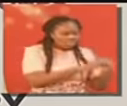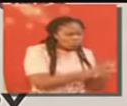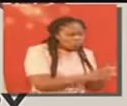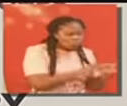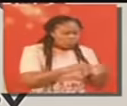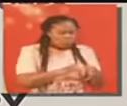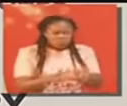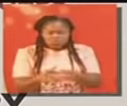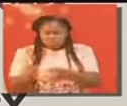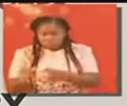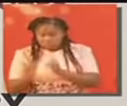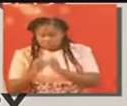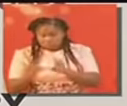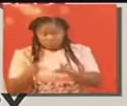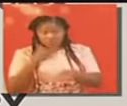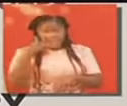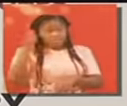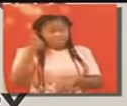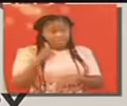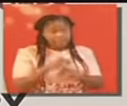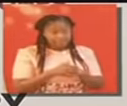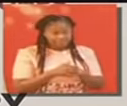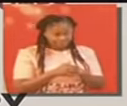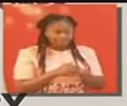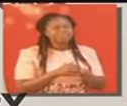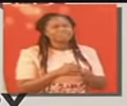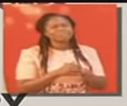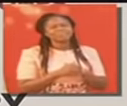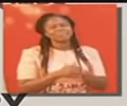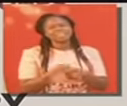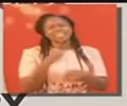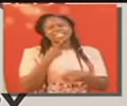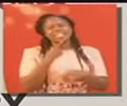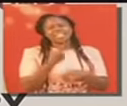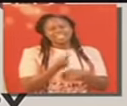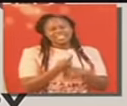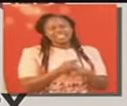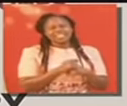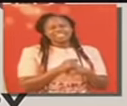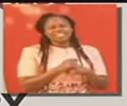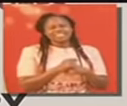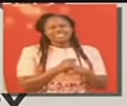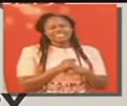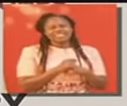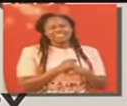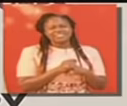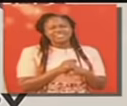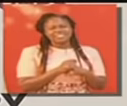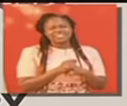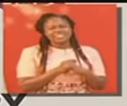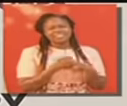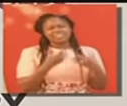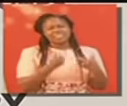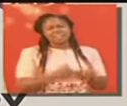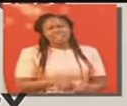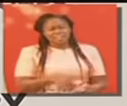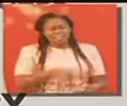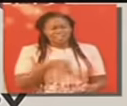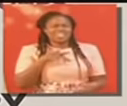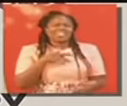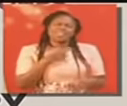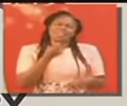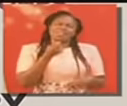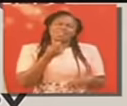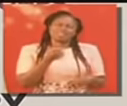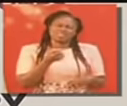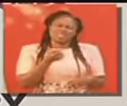mean, and where the new cases are. I am reasonably happy this morning